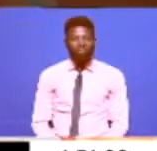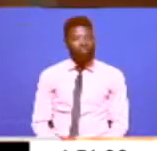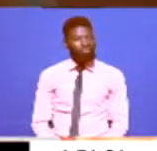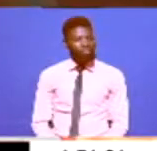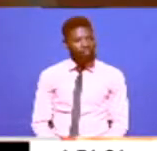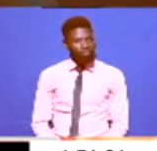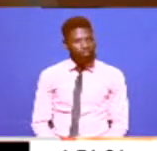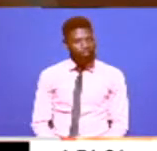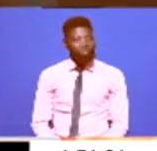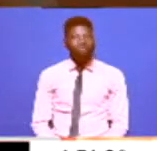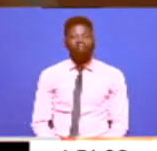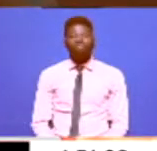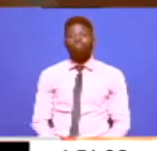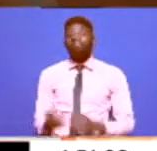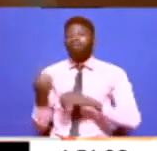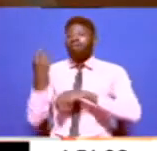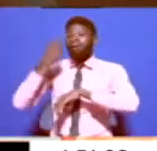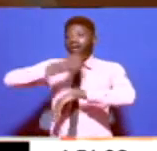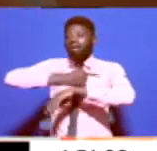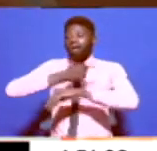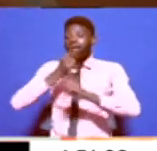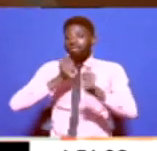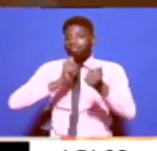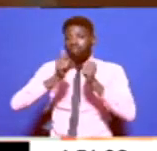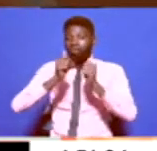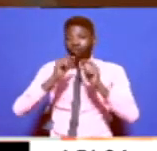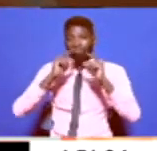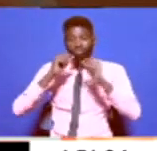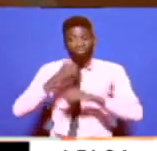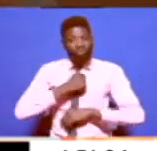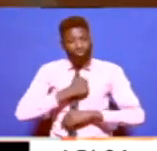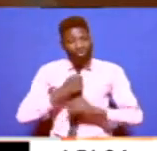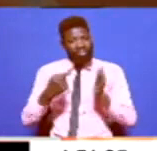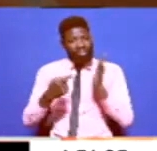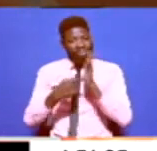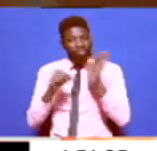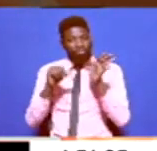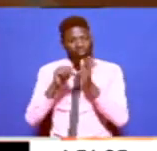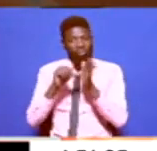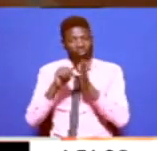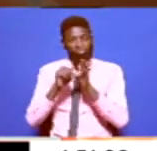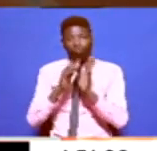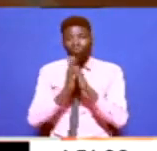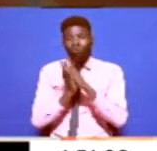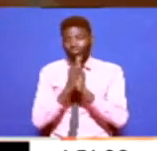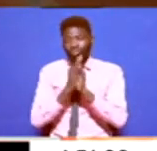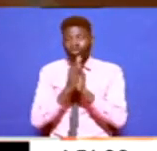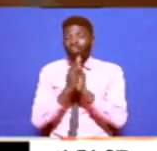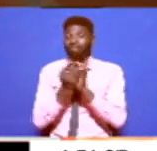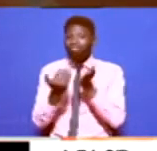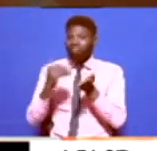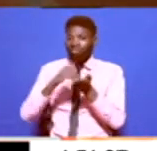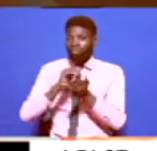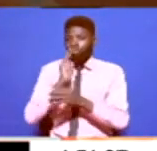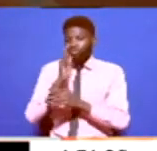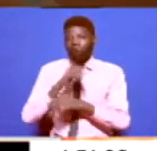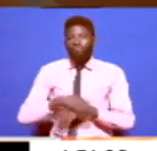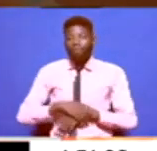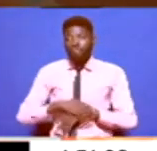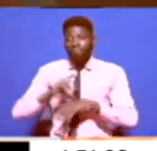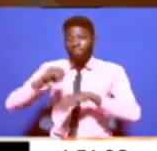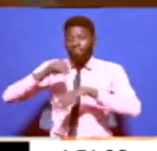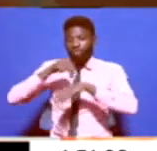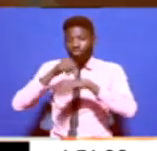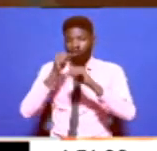All right, on to the day's sport. We apologize for that technical hitch. We'll take that story one more time. The national boxing team